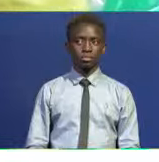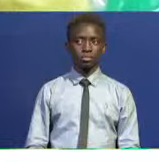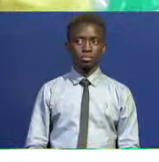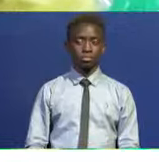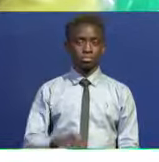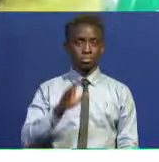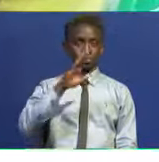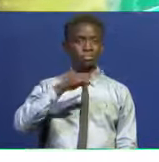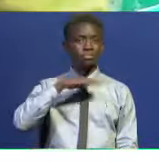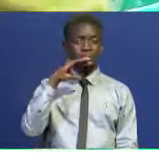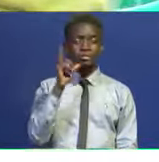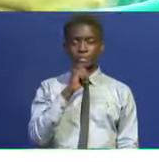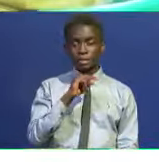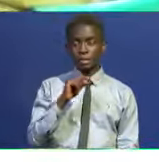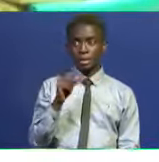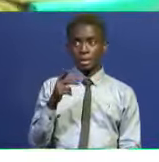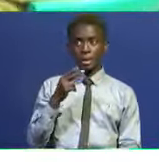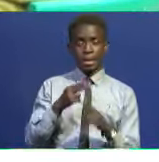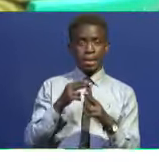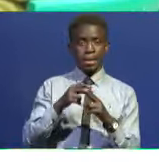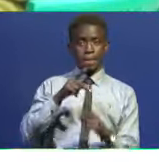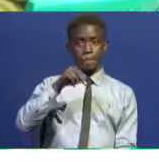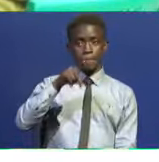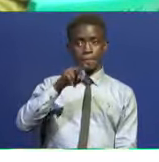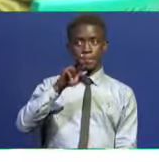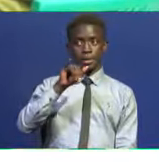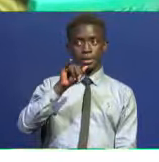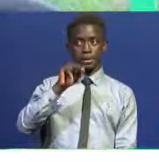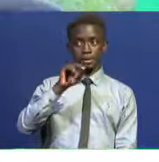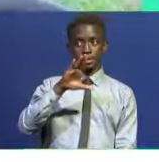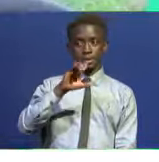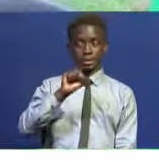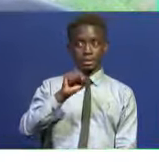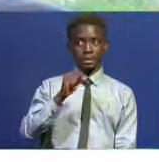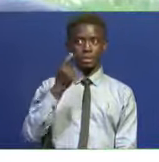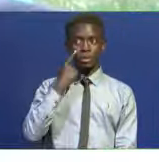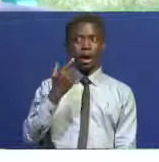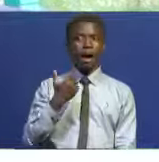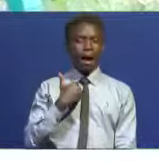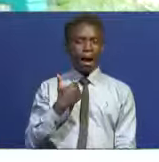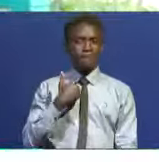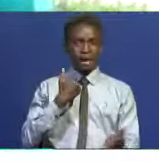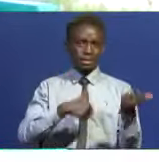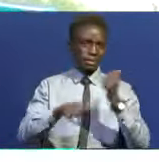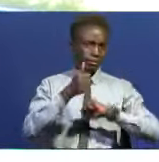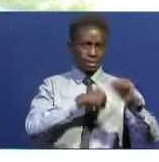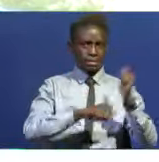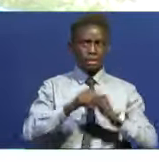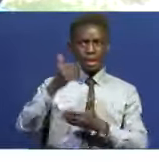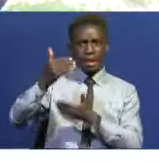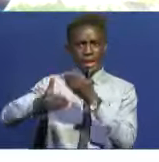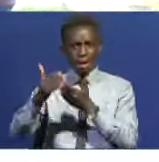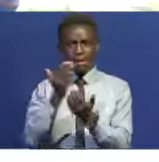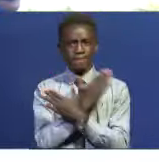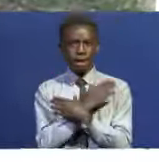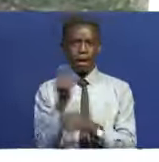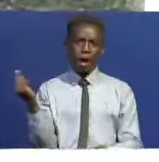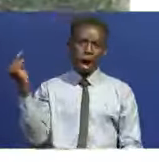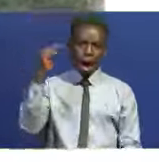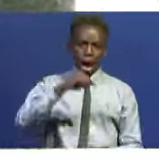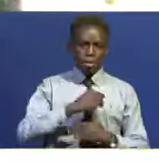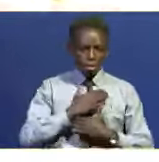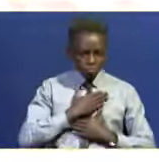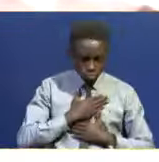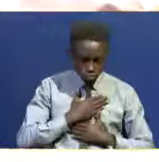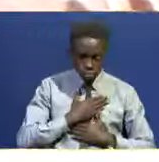The late Princess Julie's home has been bustling with activity as neighbors and friends arrive to pay their last respects to the beloved